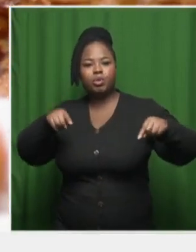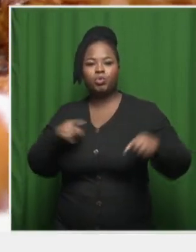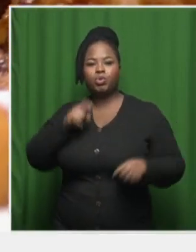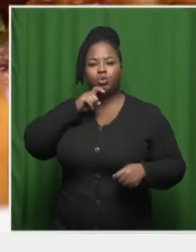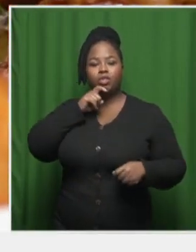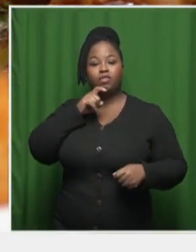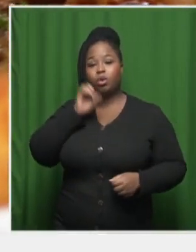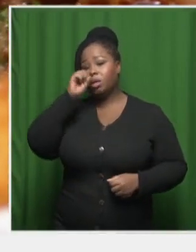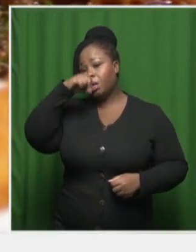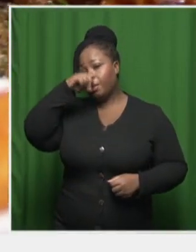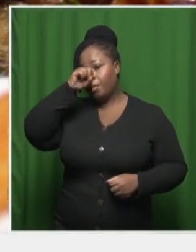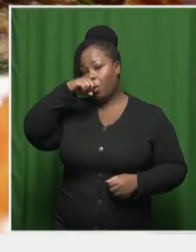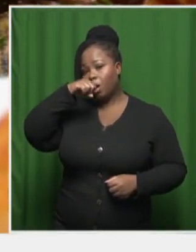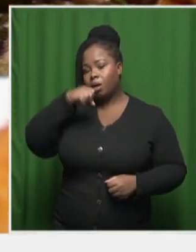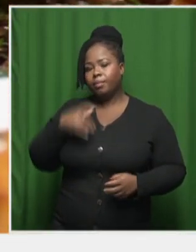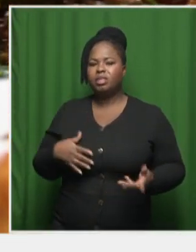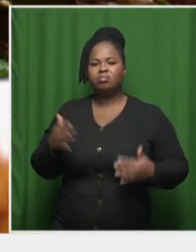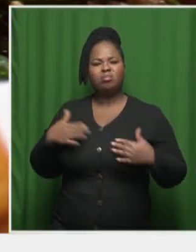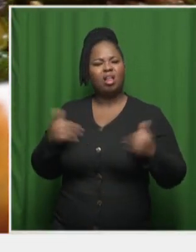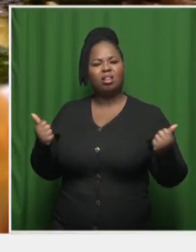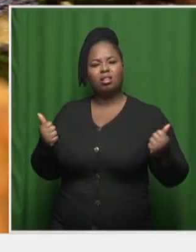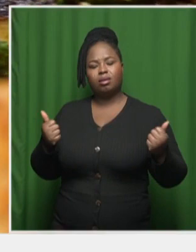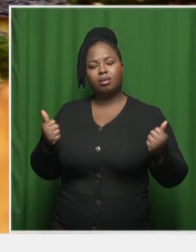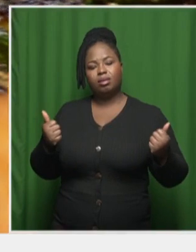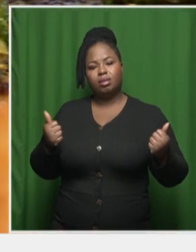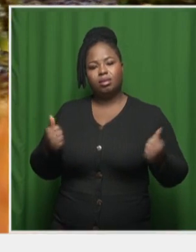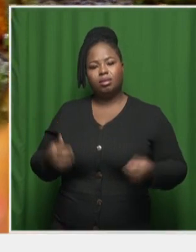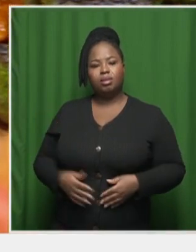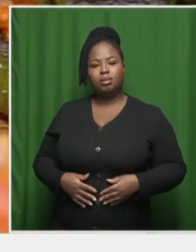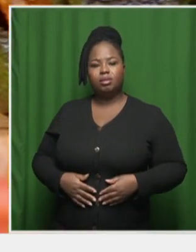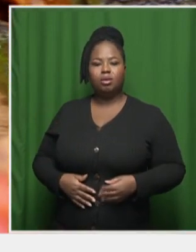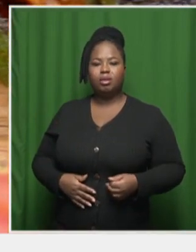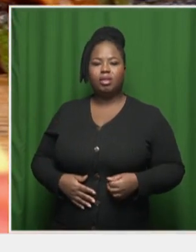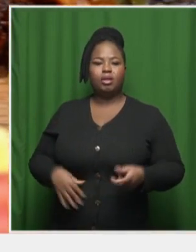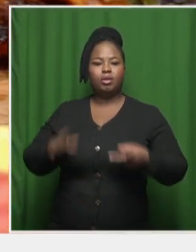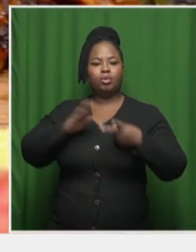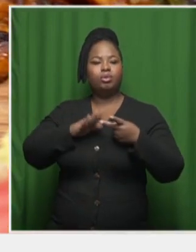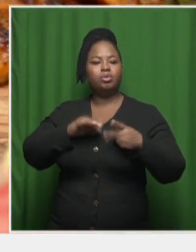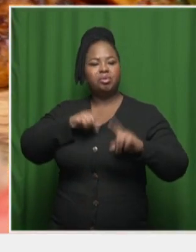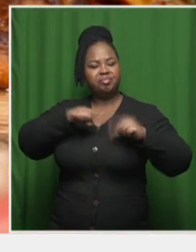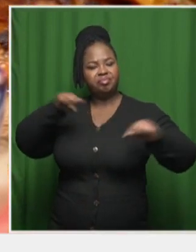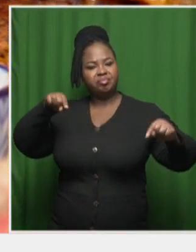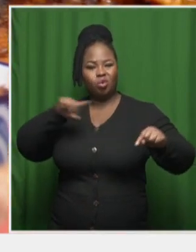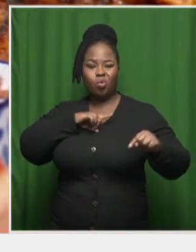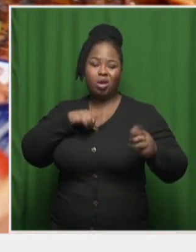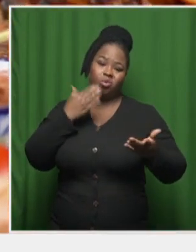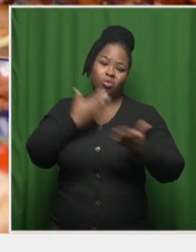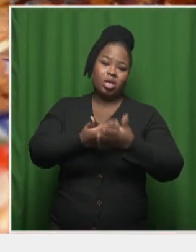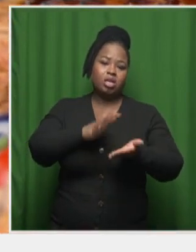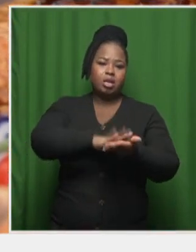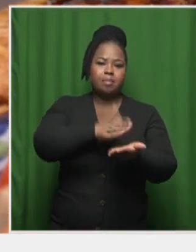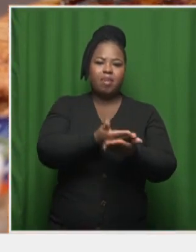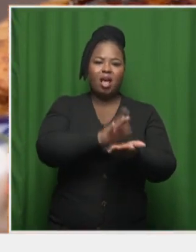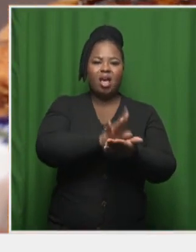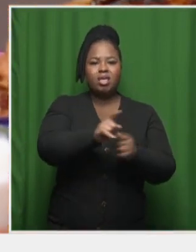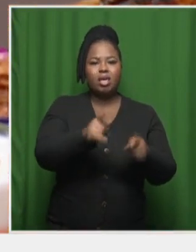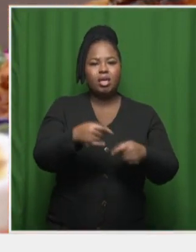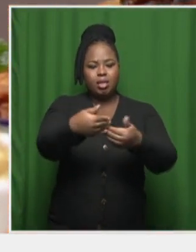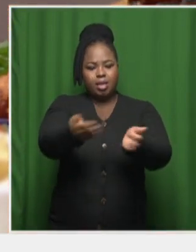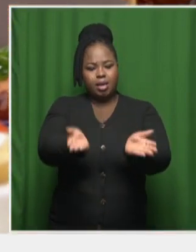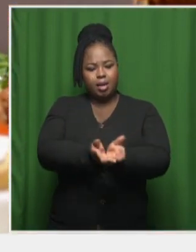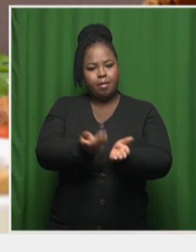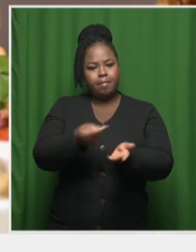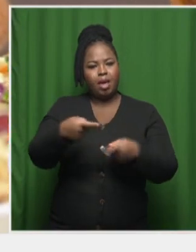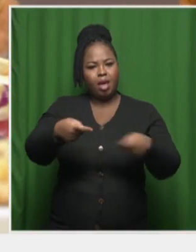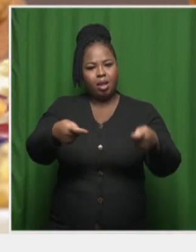in general, it is a healthy, versatile product, because it can be either cooked on the braai, in a pan, in the air